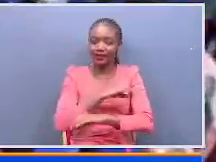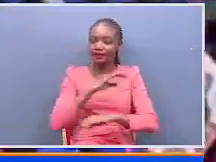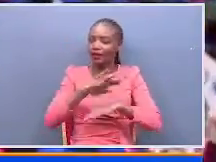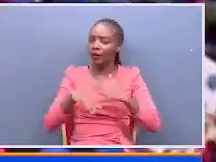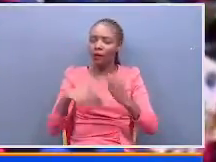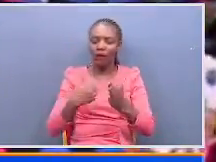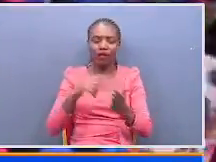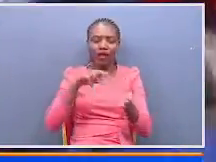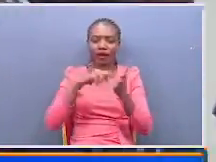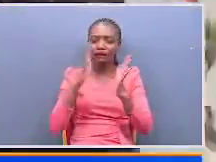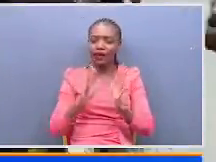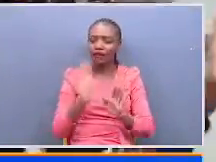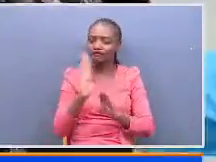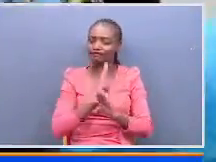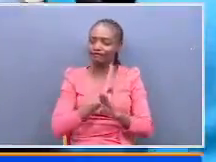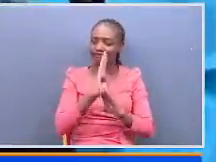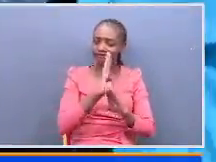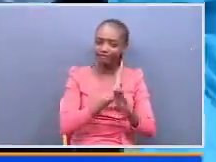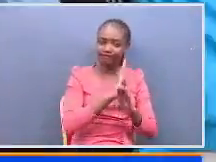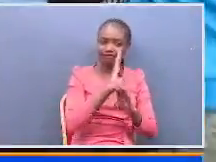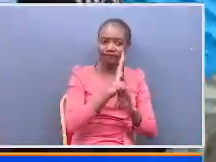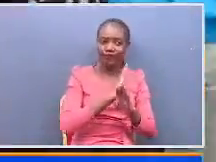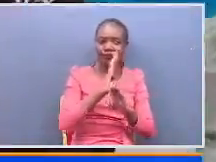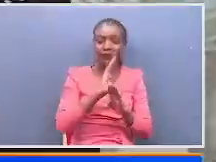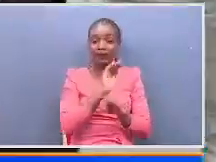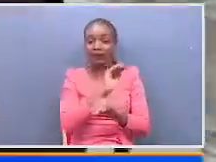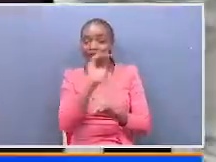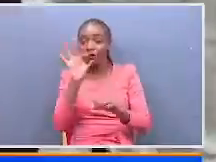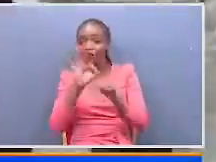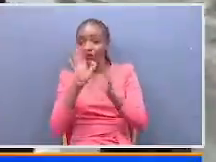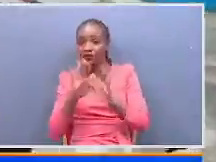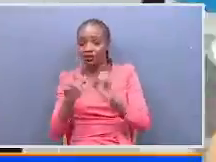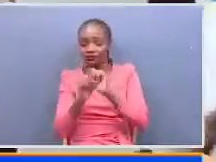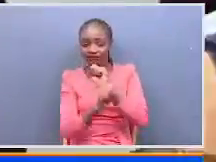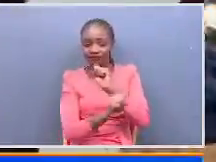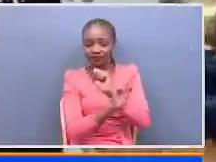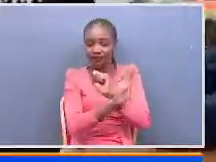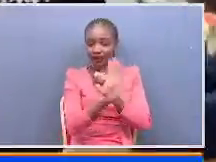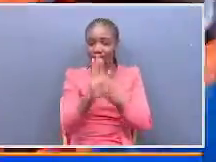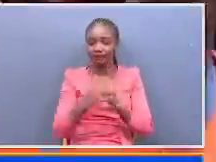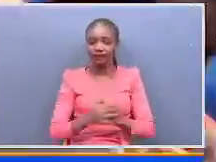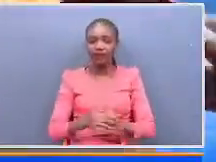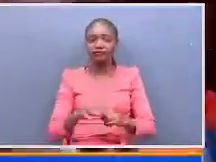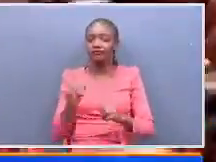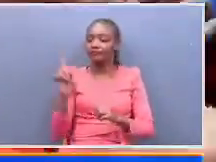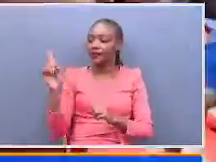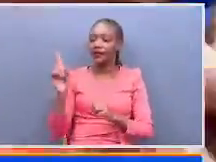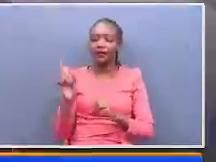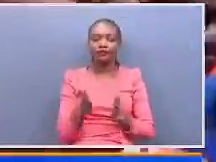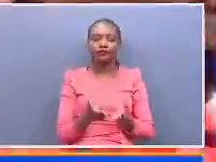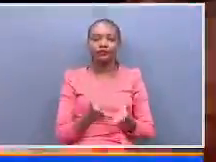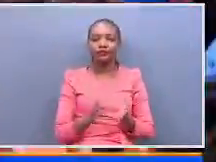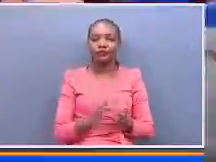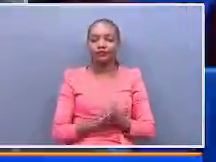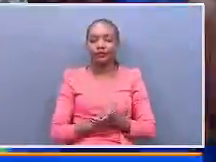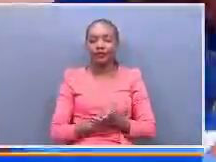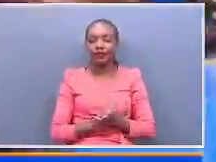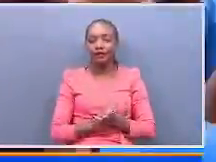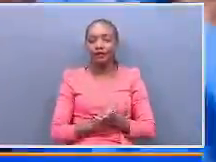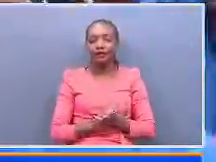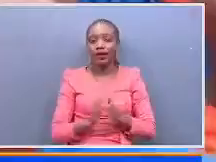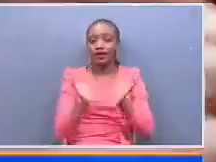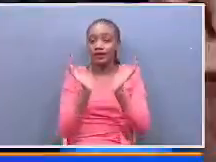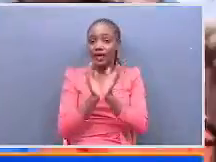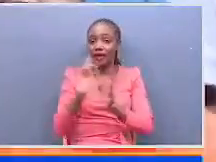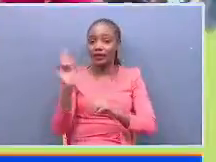unturned in their last-minute efforts to woo voters. At the Moi International Sports Center, Kasarani, in